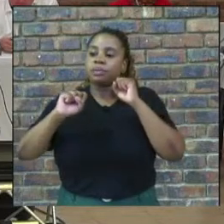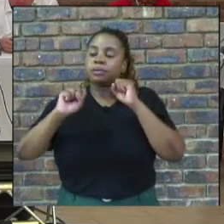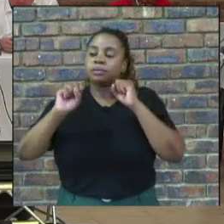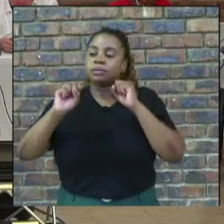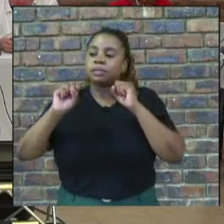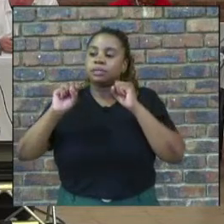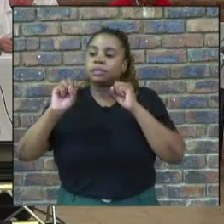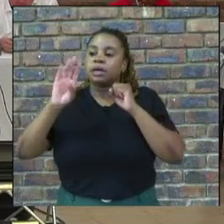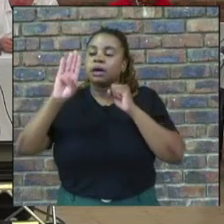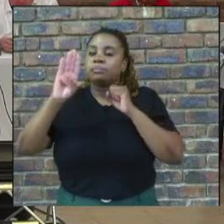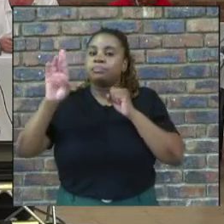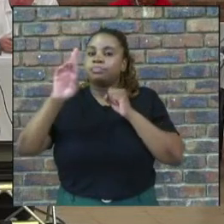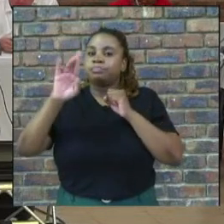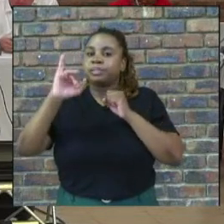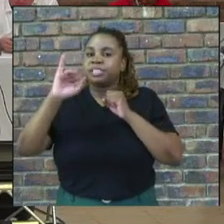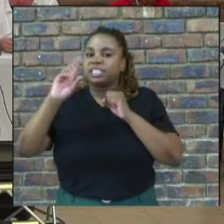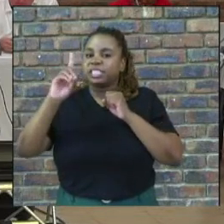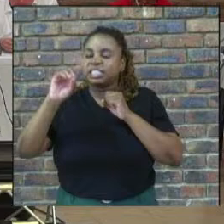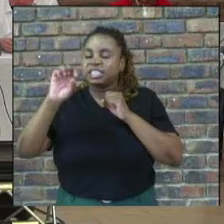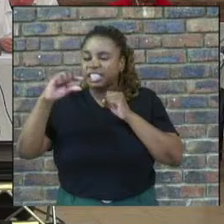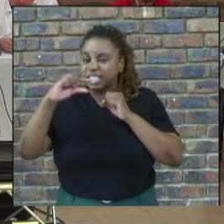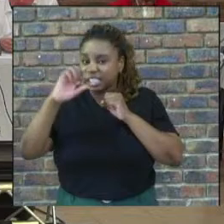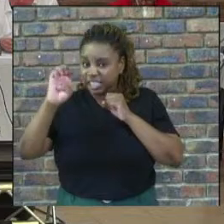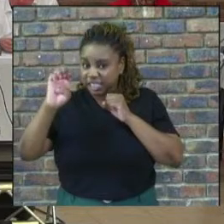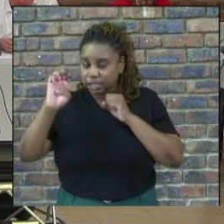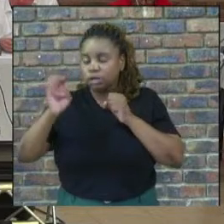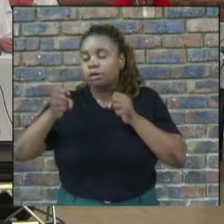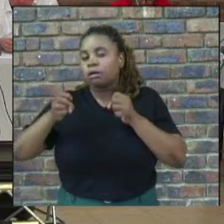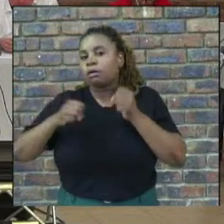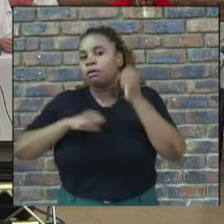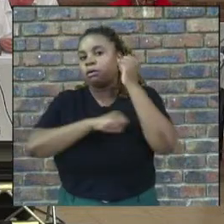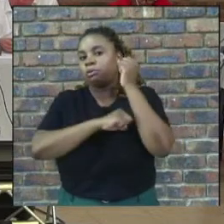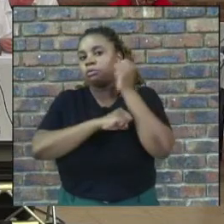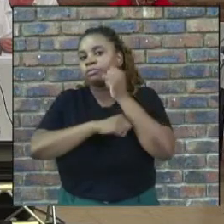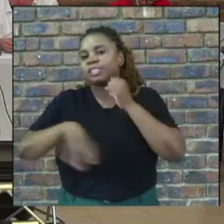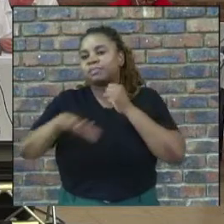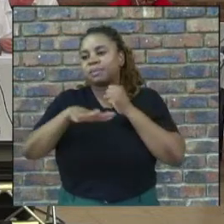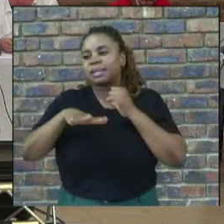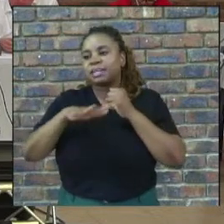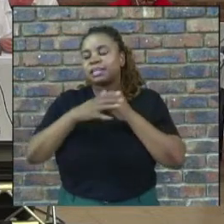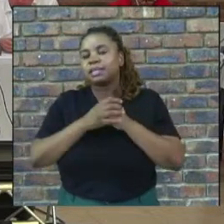corner Olive and Holt Bush Street and Jean Avenue,